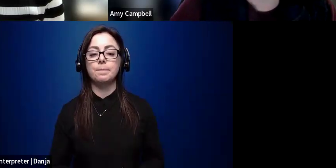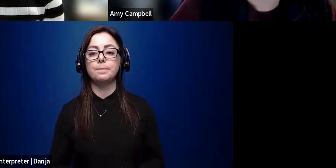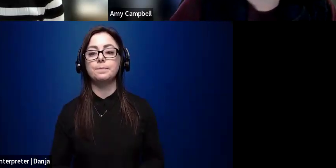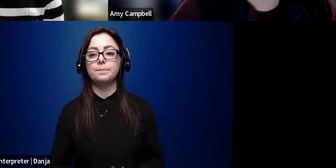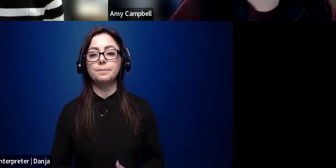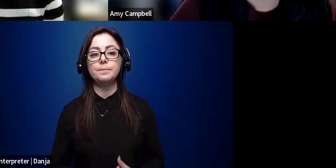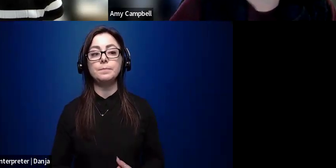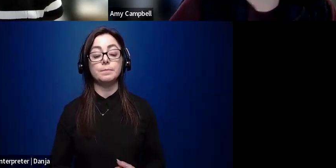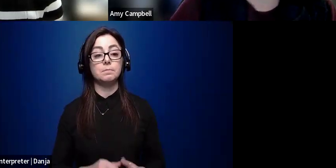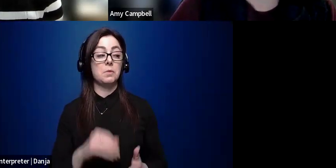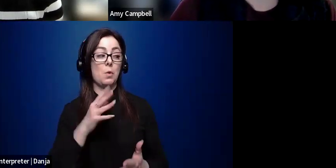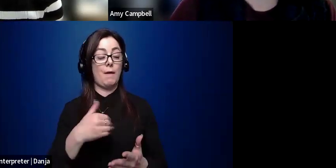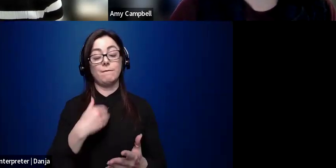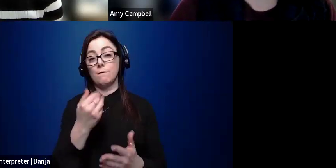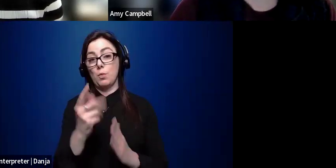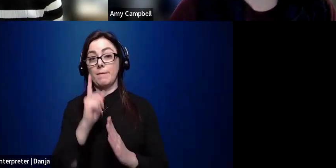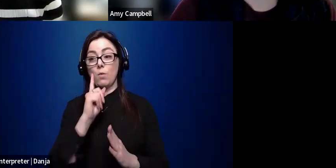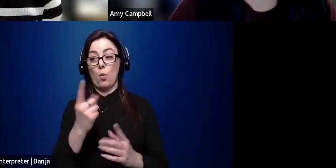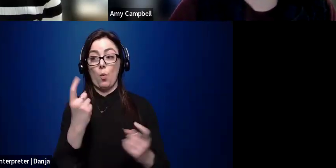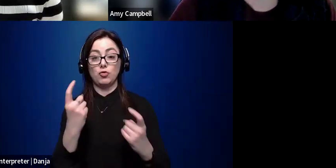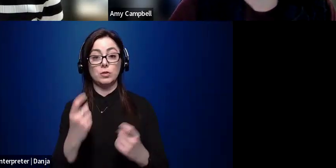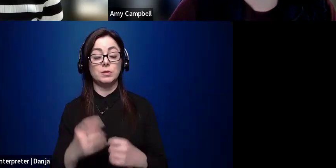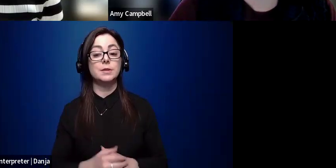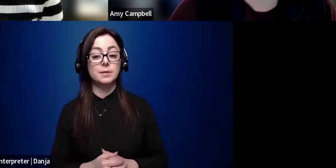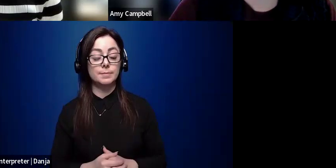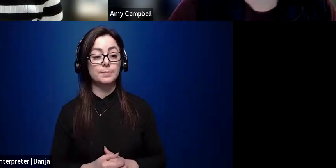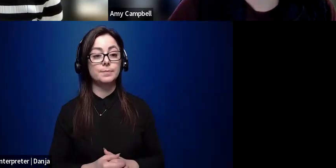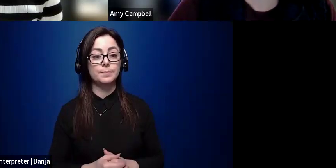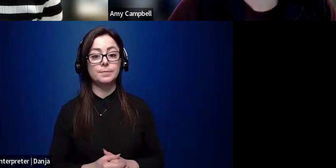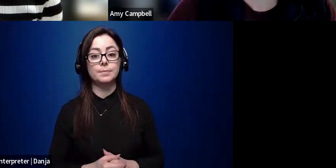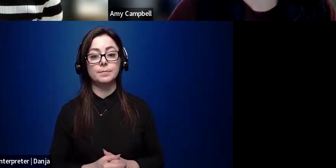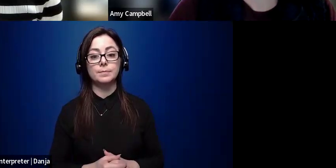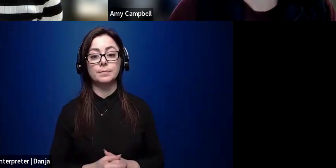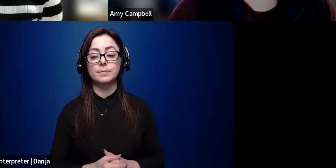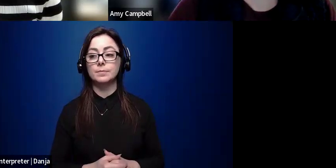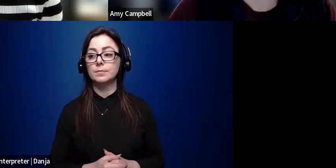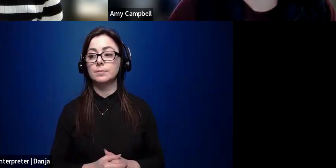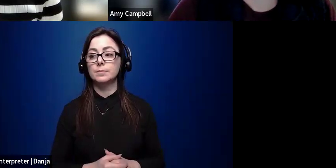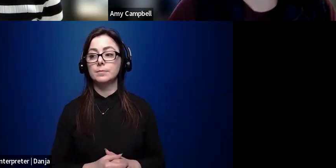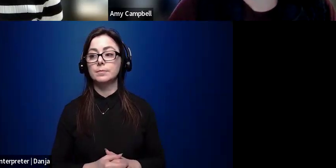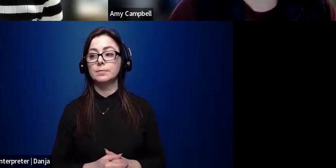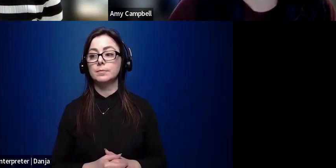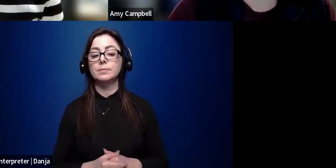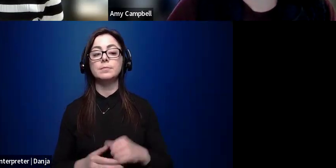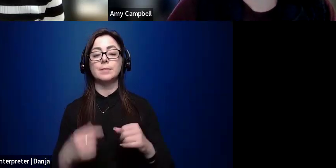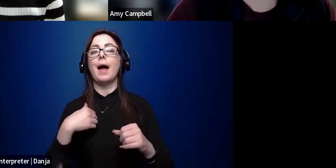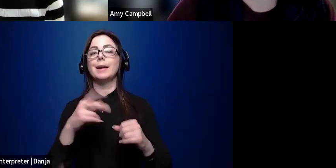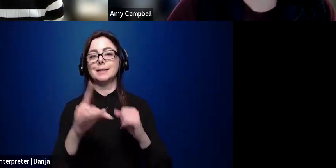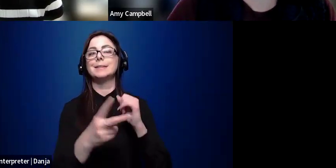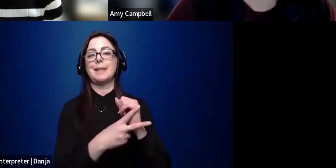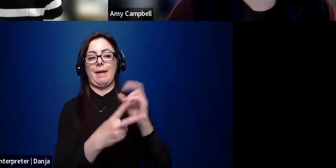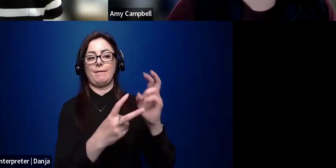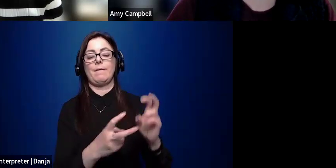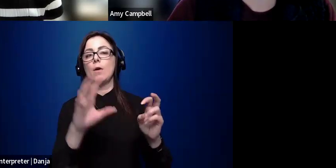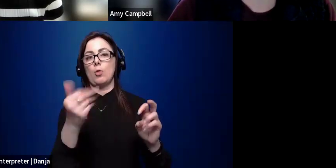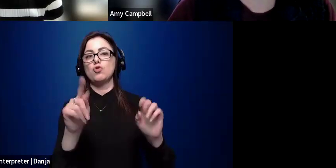And with that, we'll take questions. Yep, or any, and Carlin, let's you and I saved the chat. We will look at the chat